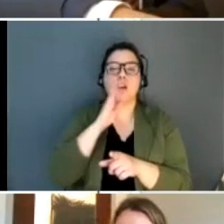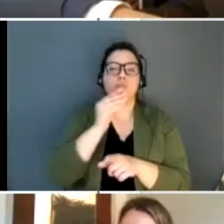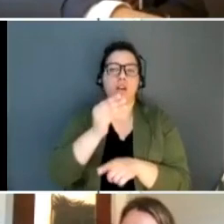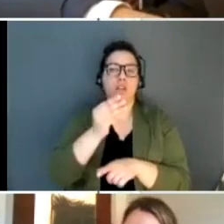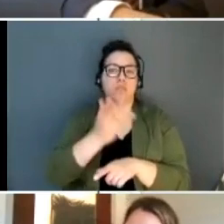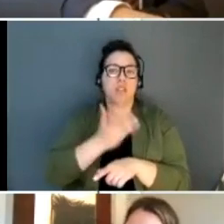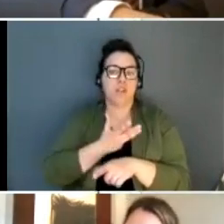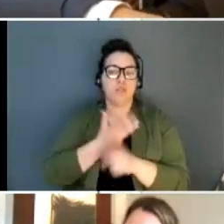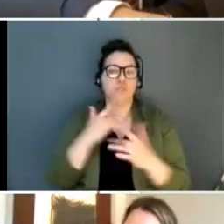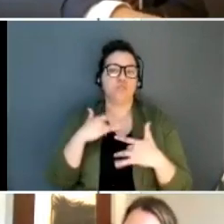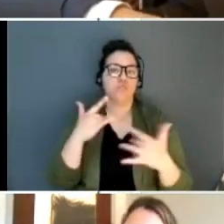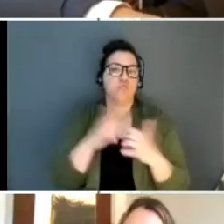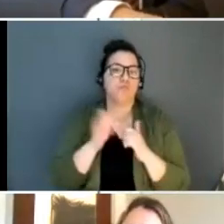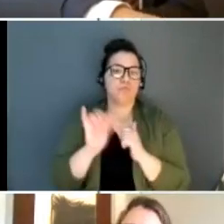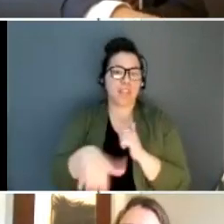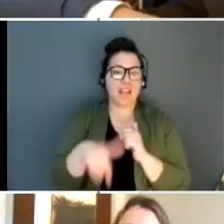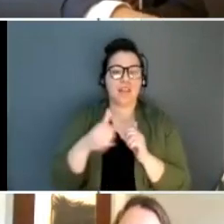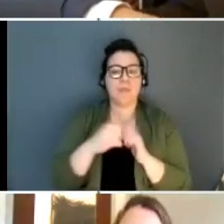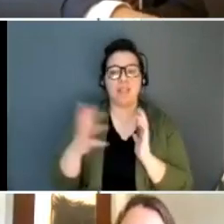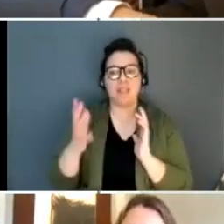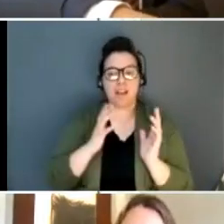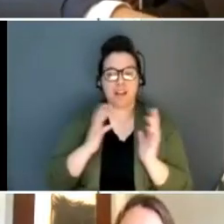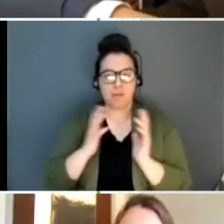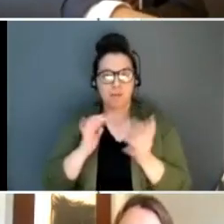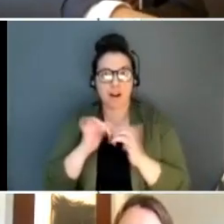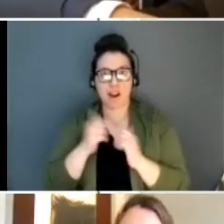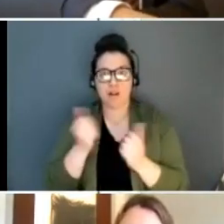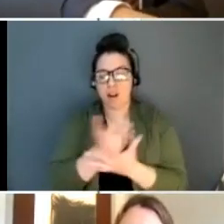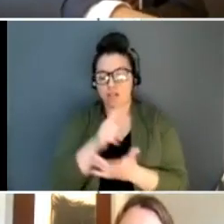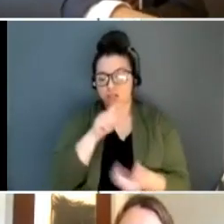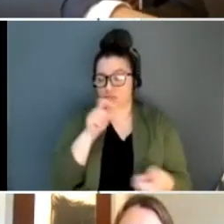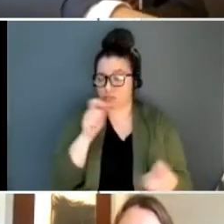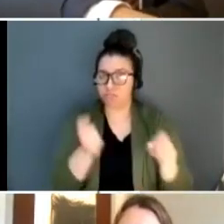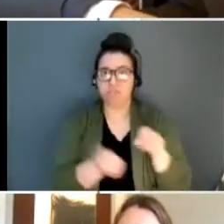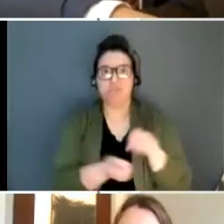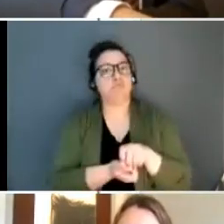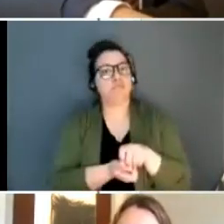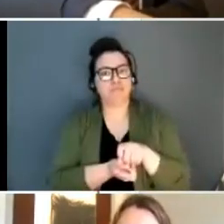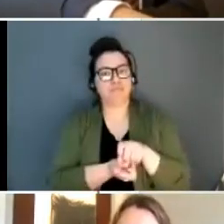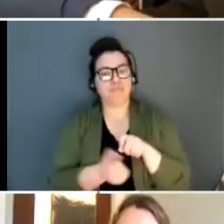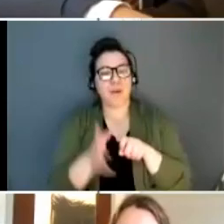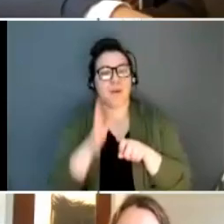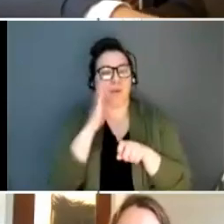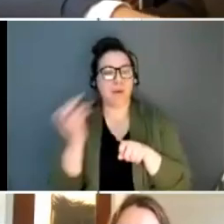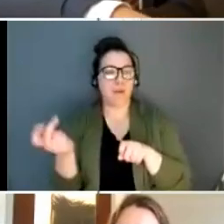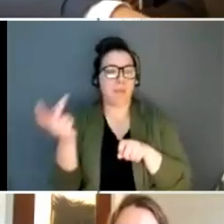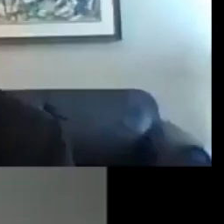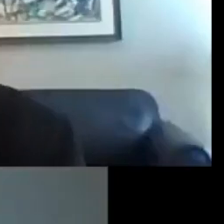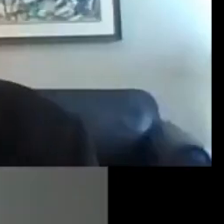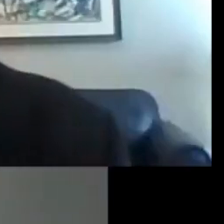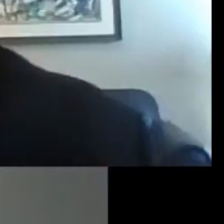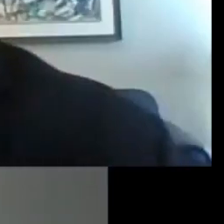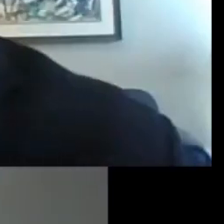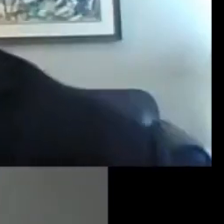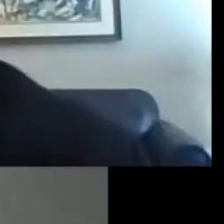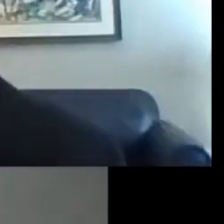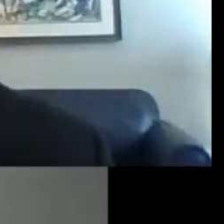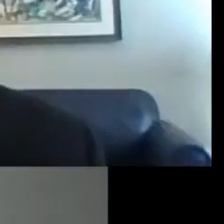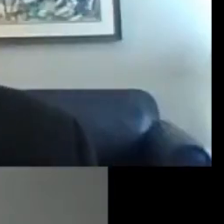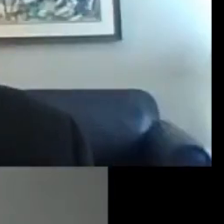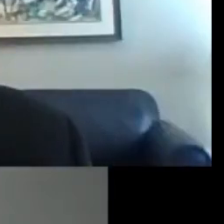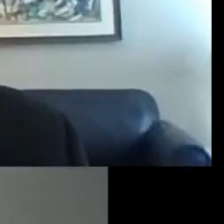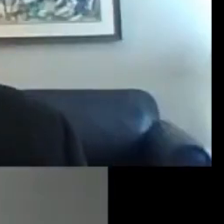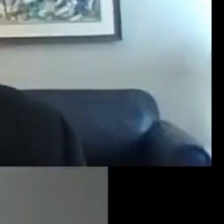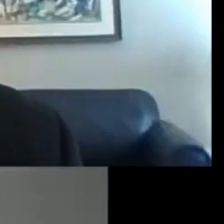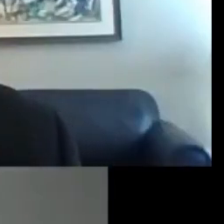now in Hollywood and how everything is changing. Okay, so let me come back to center with our guests. I